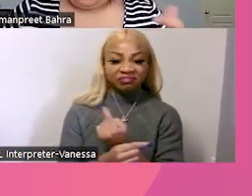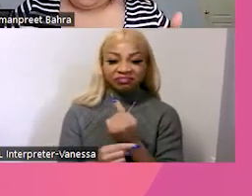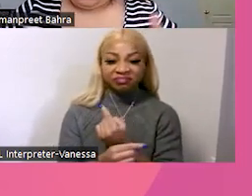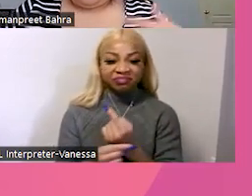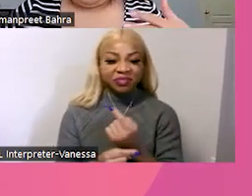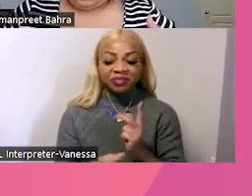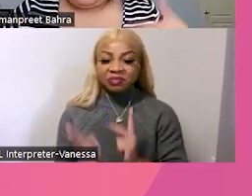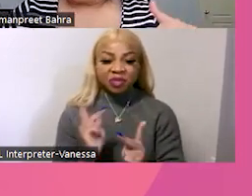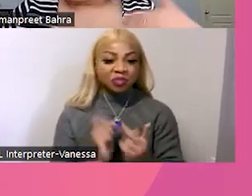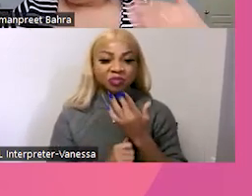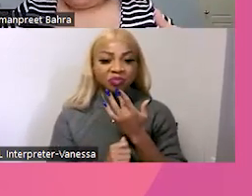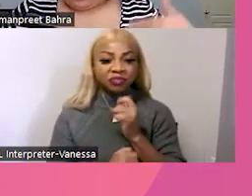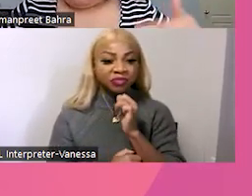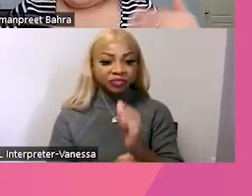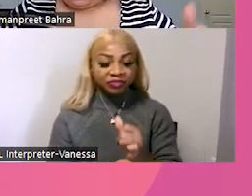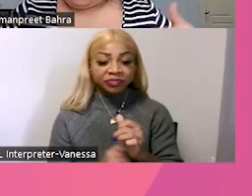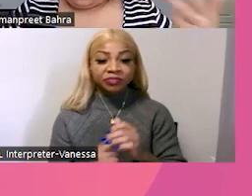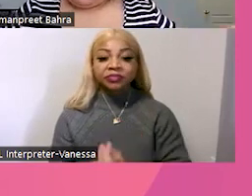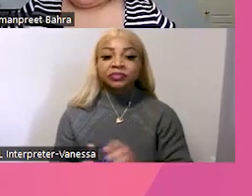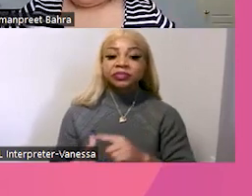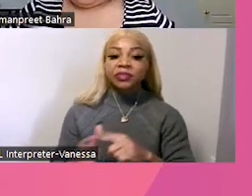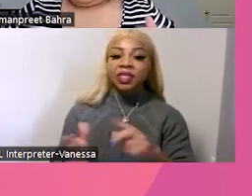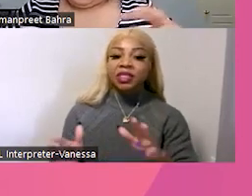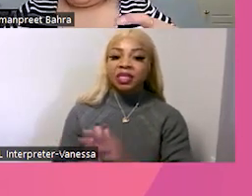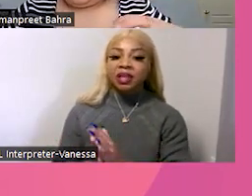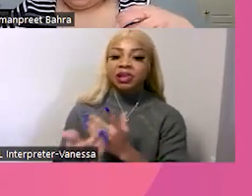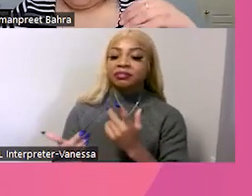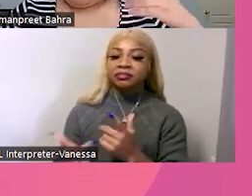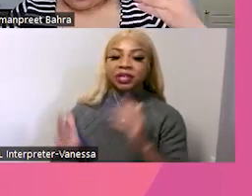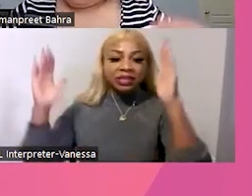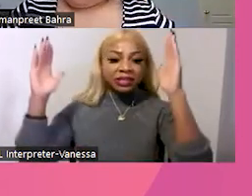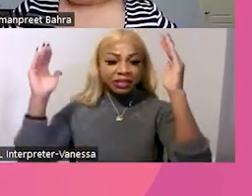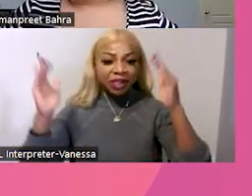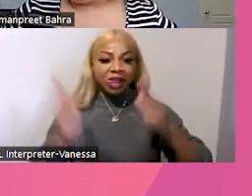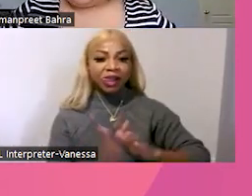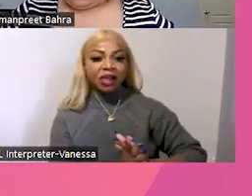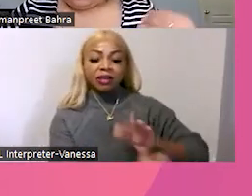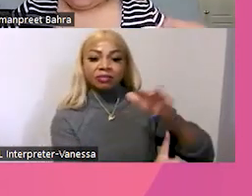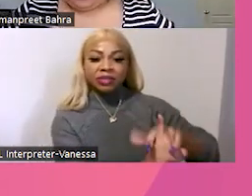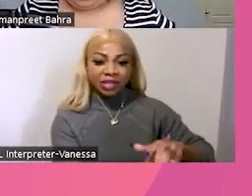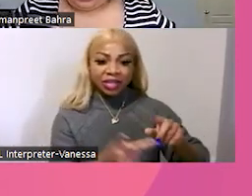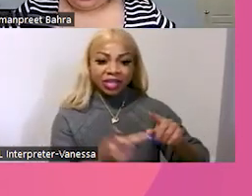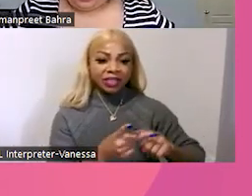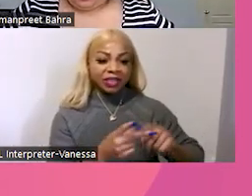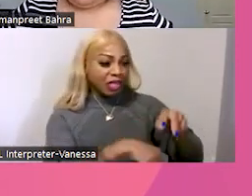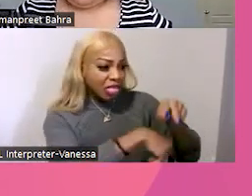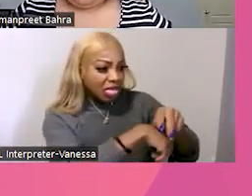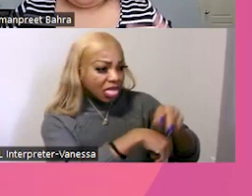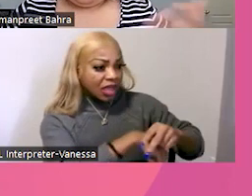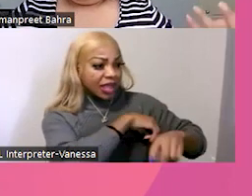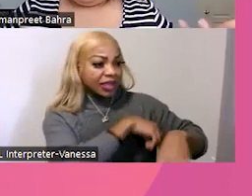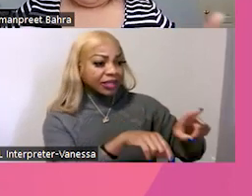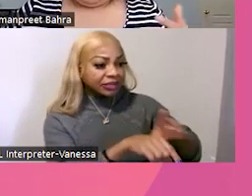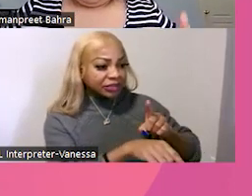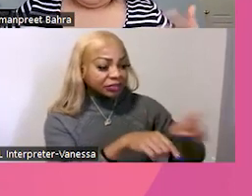here is there are then these normative expectations placed on Sally and this measure of surveillance and discipline to